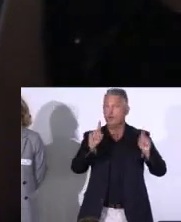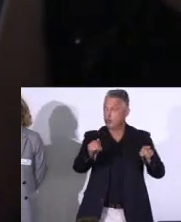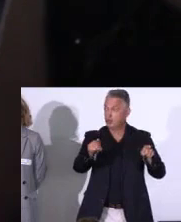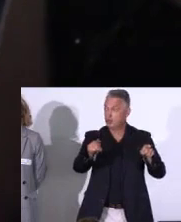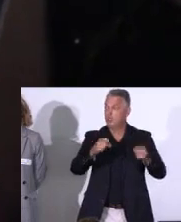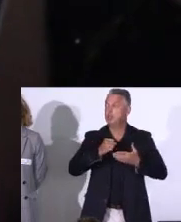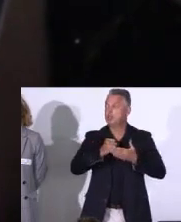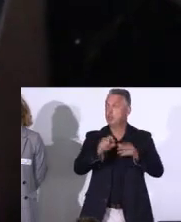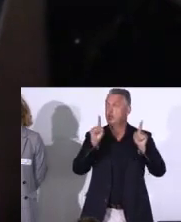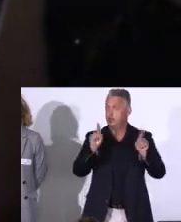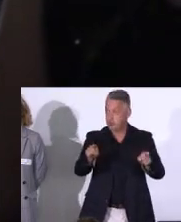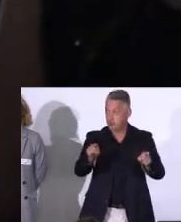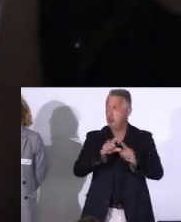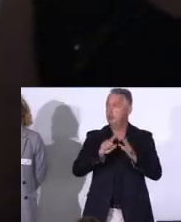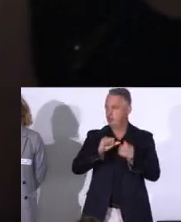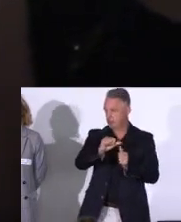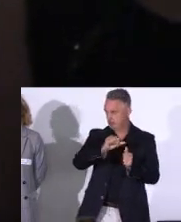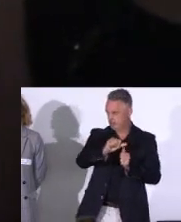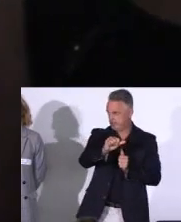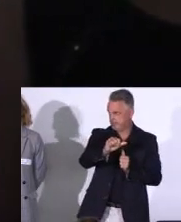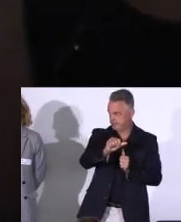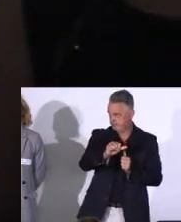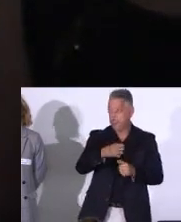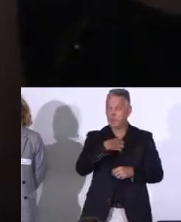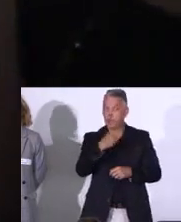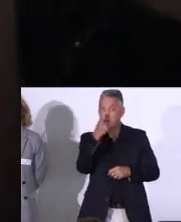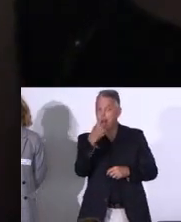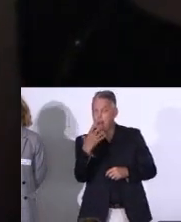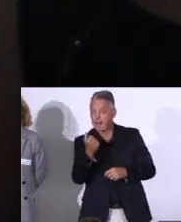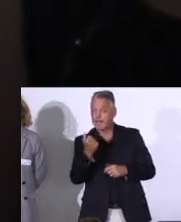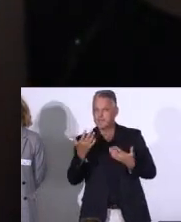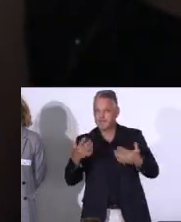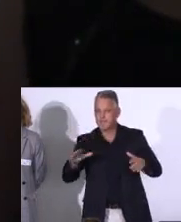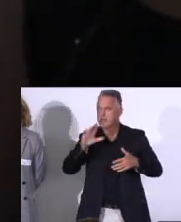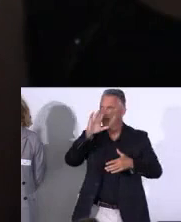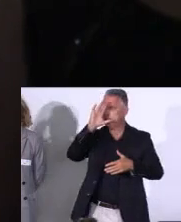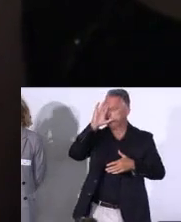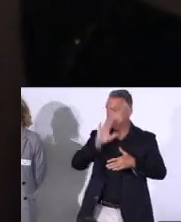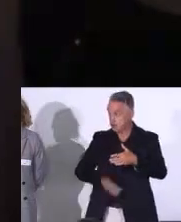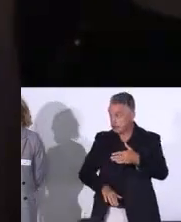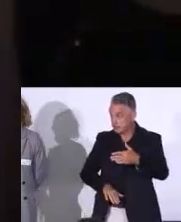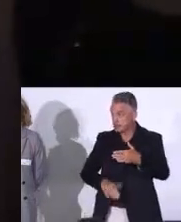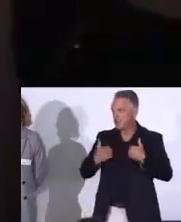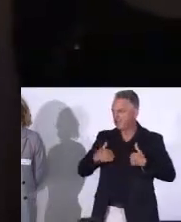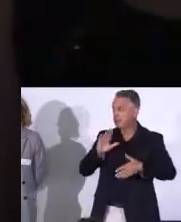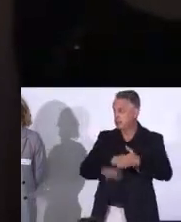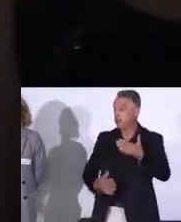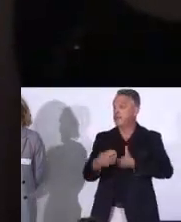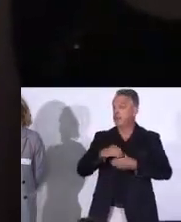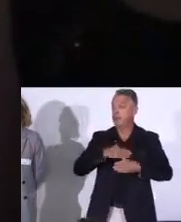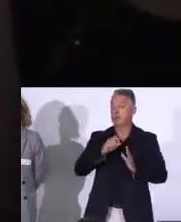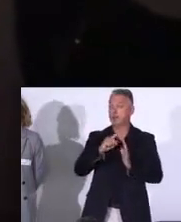this better. The more we can have people with lived experience being involved in our projects, the better the